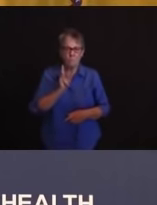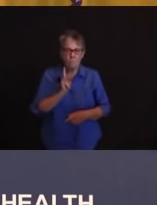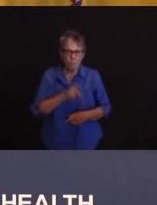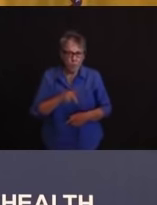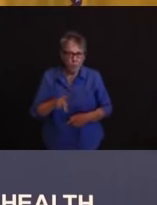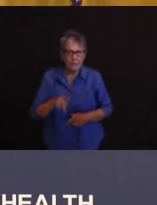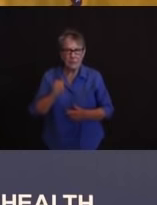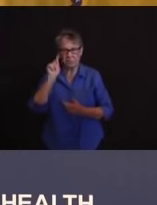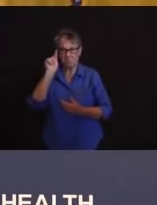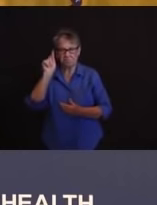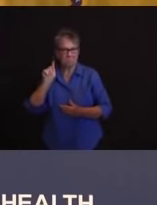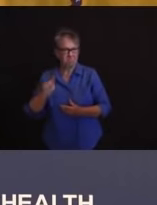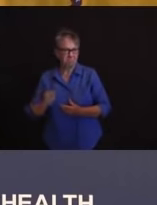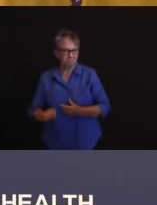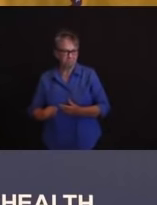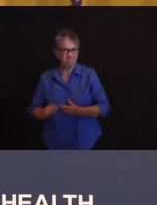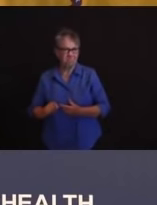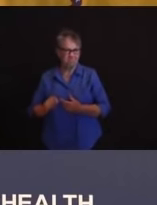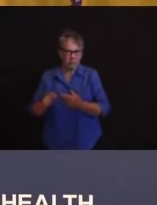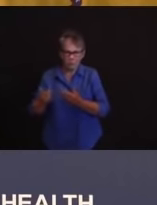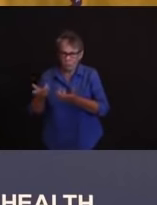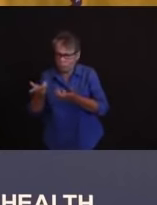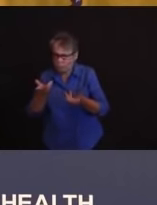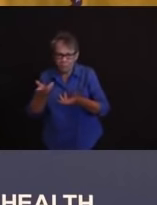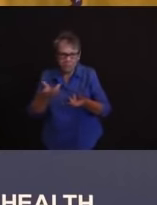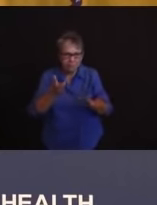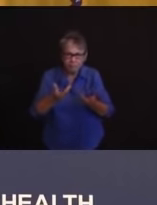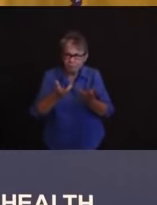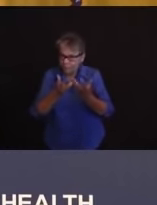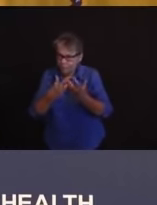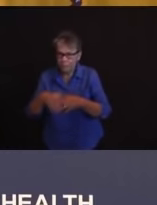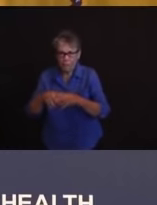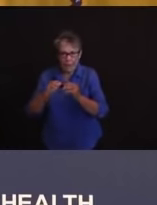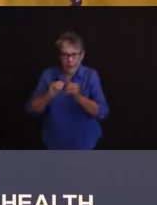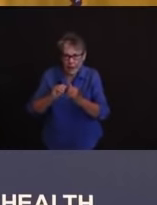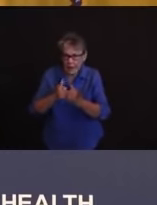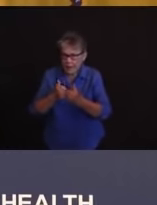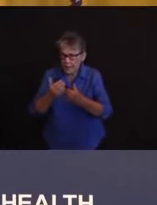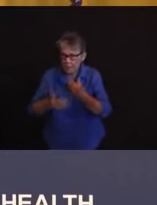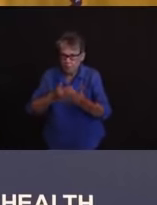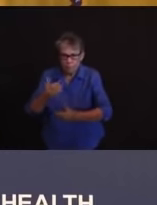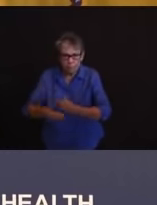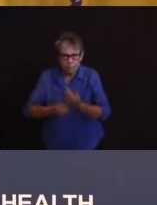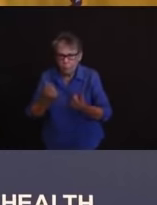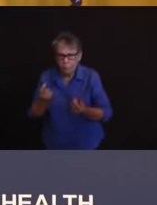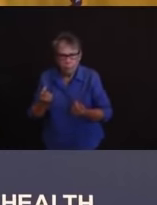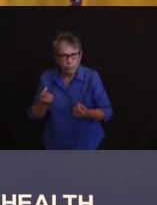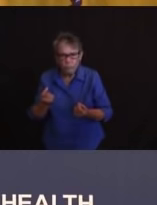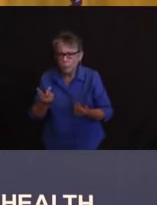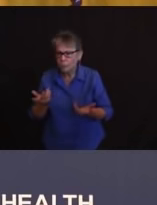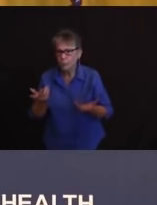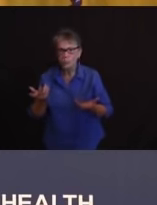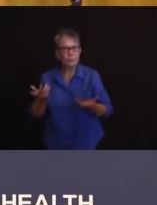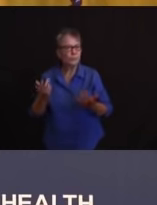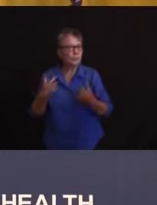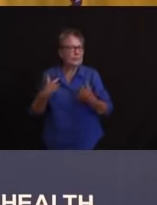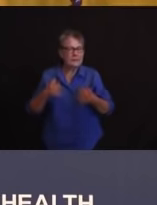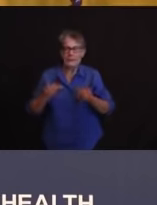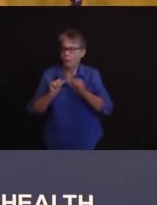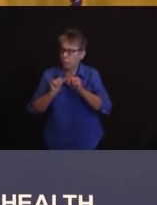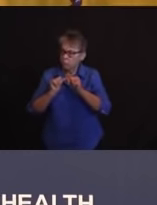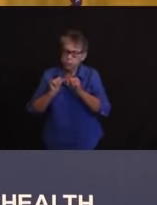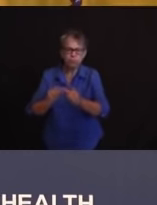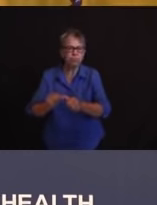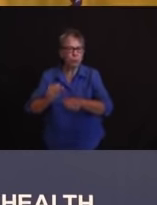going to continue to be the same as it's been, which is we are working with the local municipalities and shore counties and lake